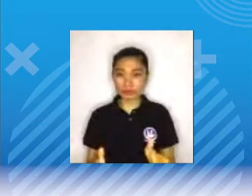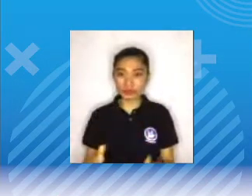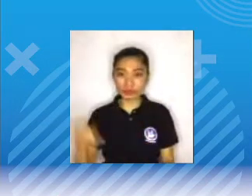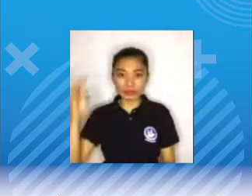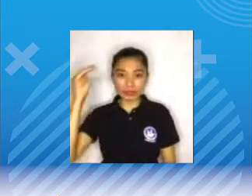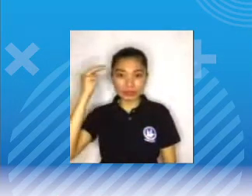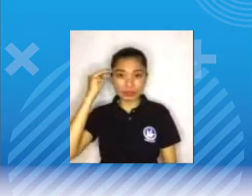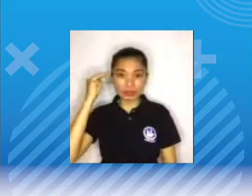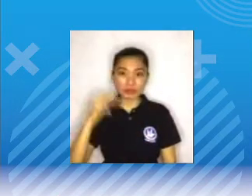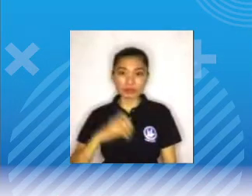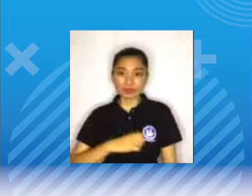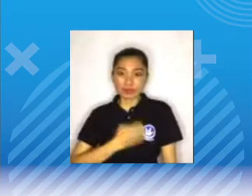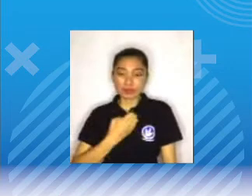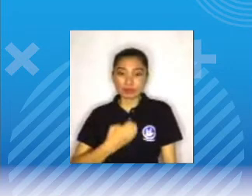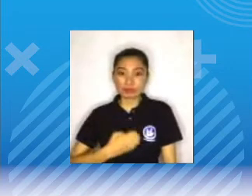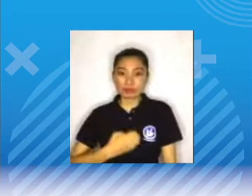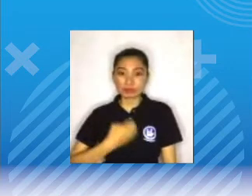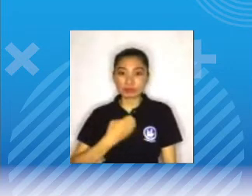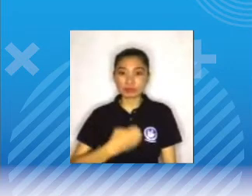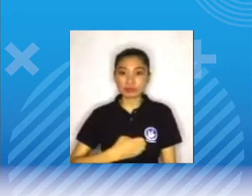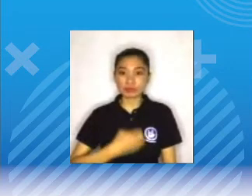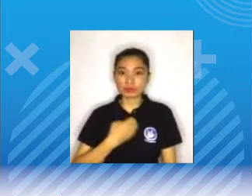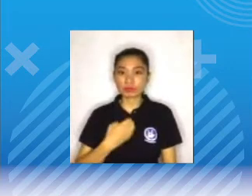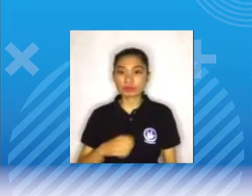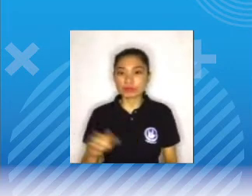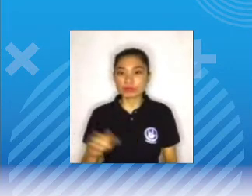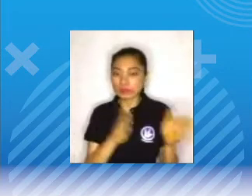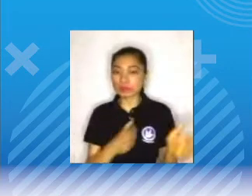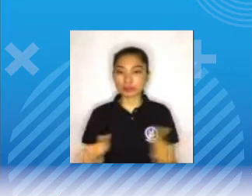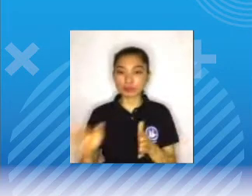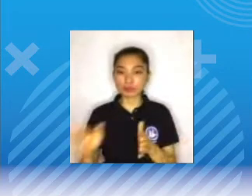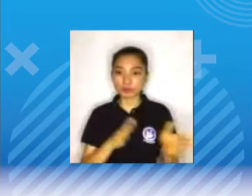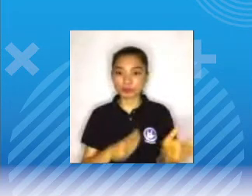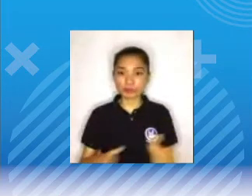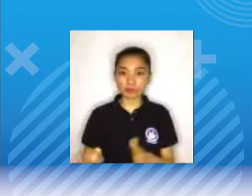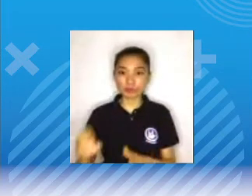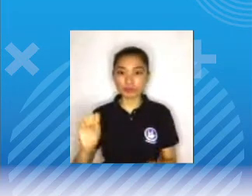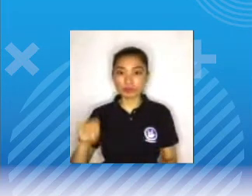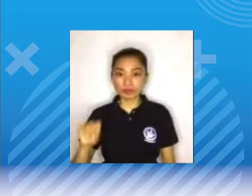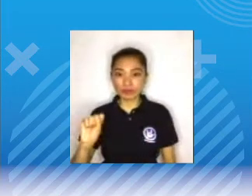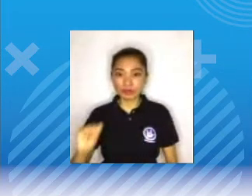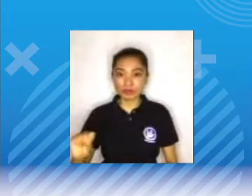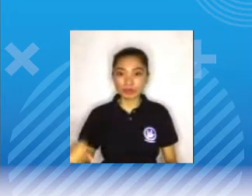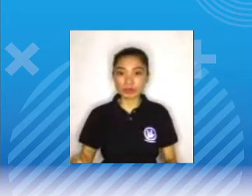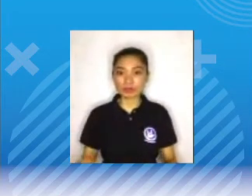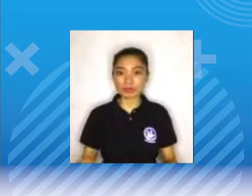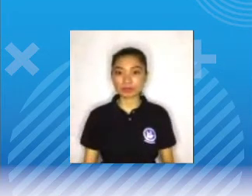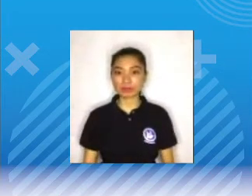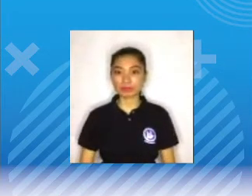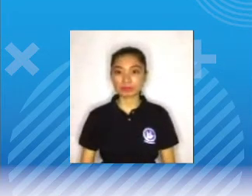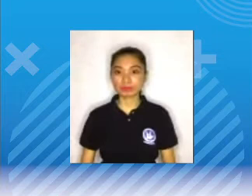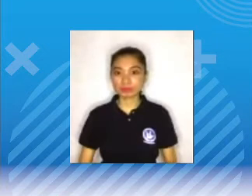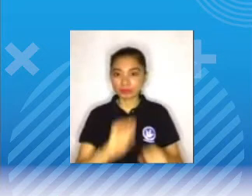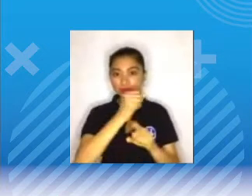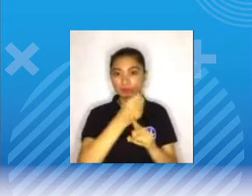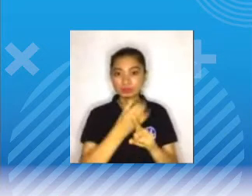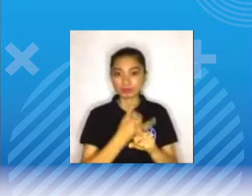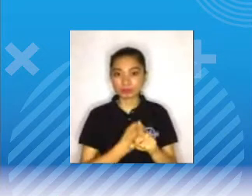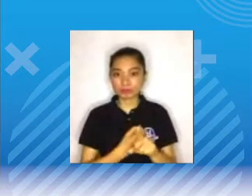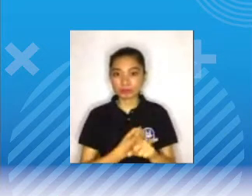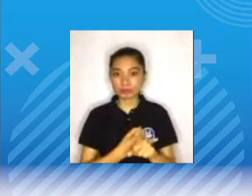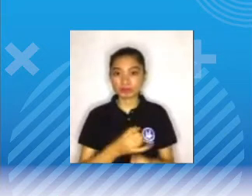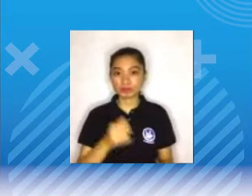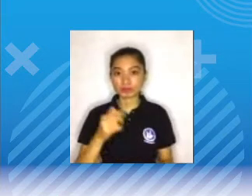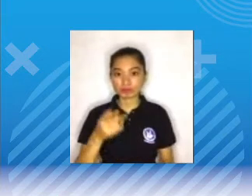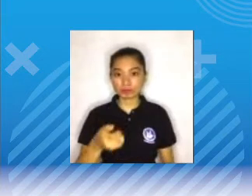distance education. It's really very close. August 24 is just around the corner. So, we conducted that third virtual research O